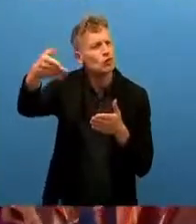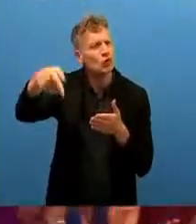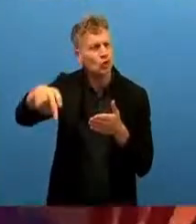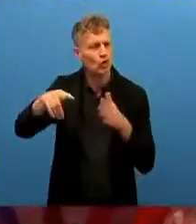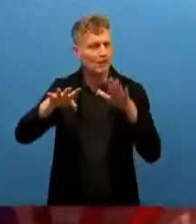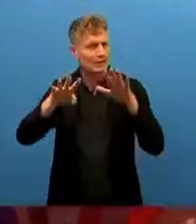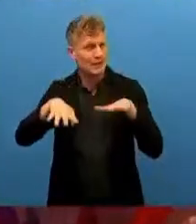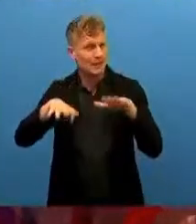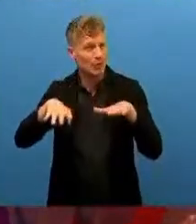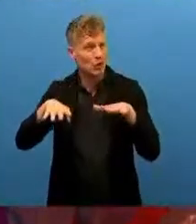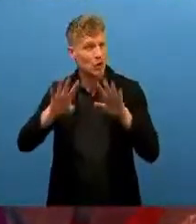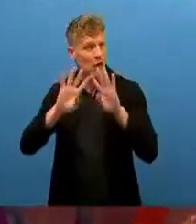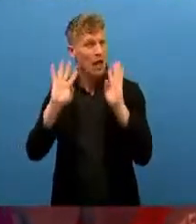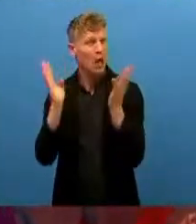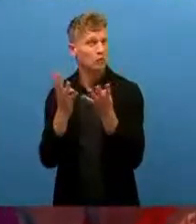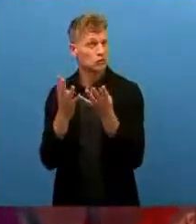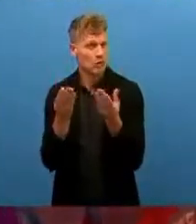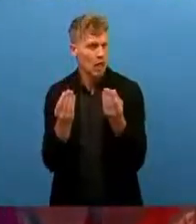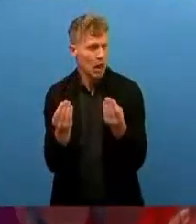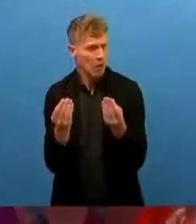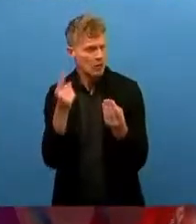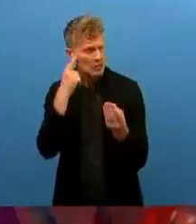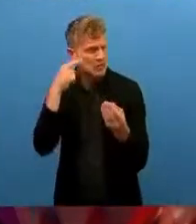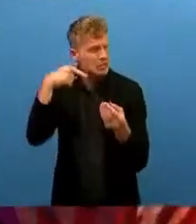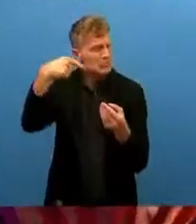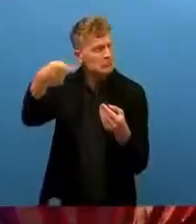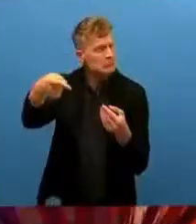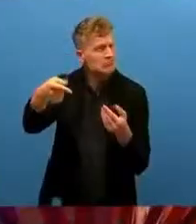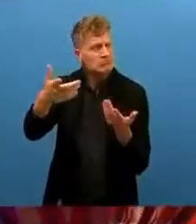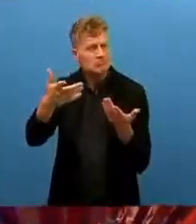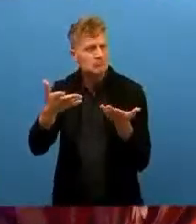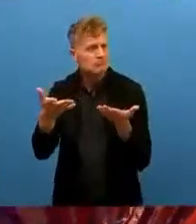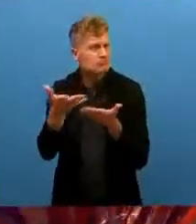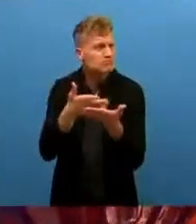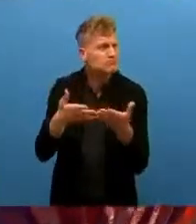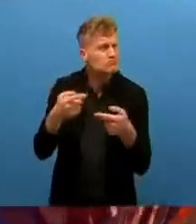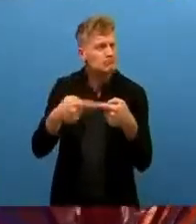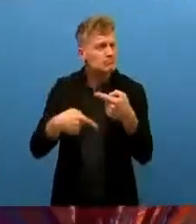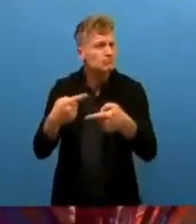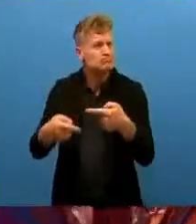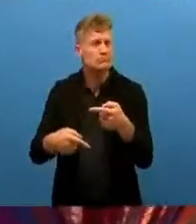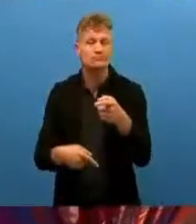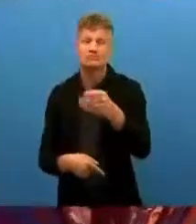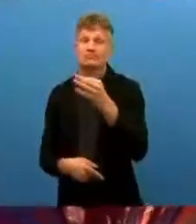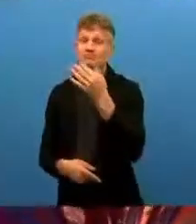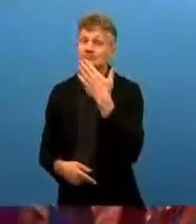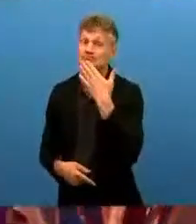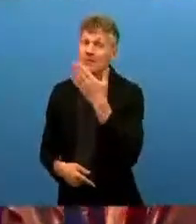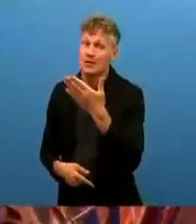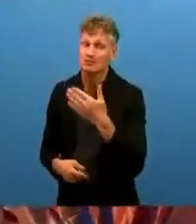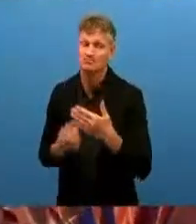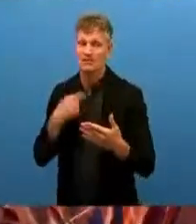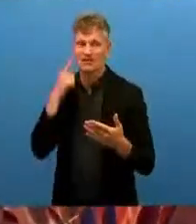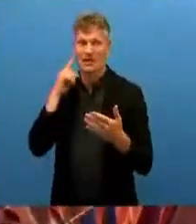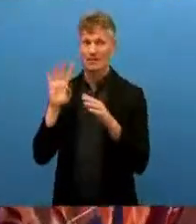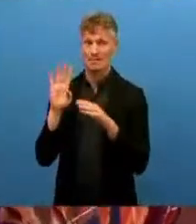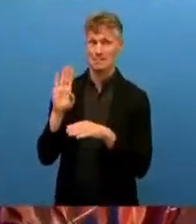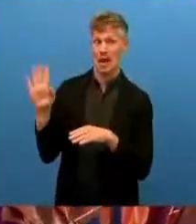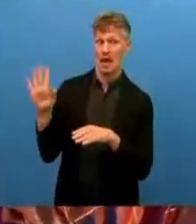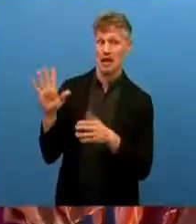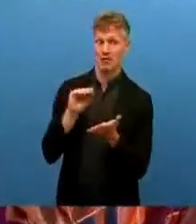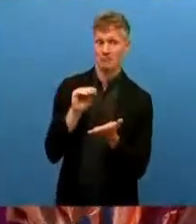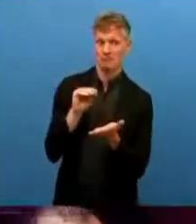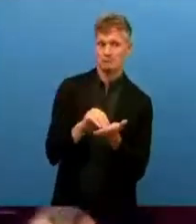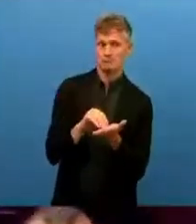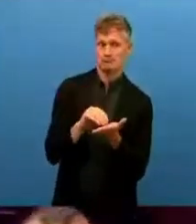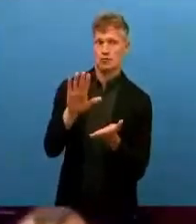you. Thank you for your statement. I'm sure that the panelists took note of the question, and when they come back to